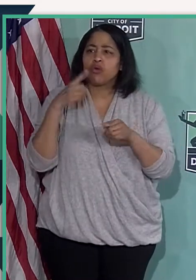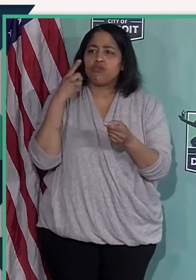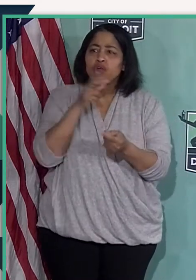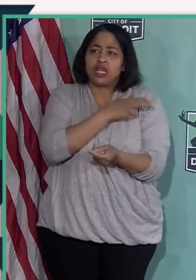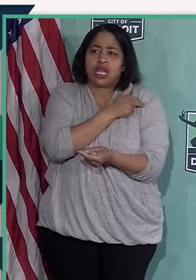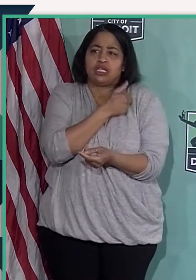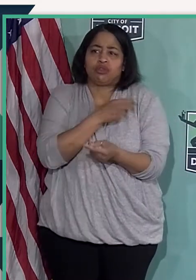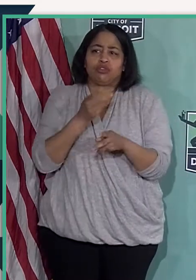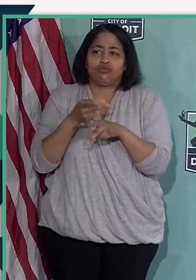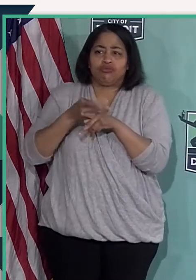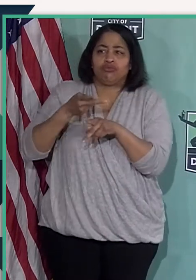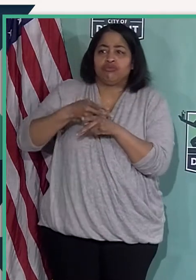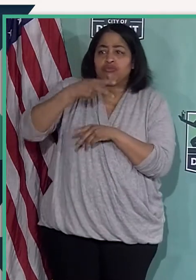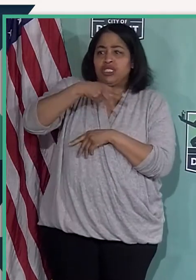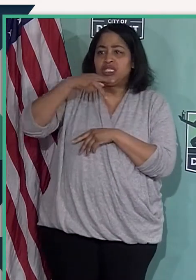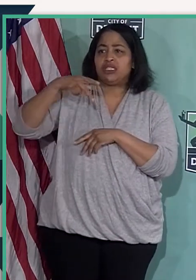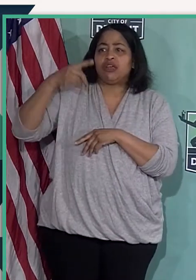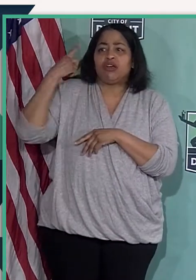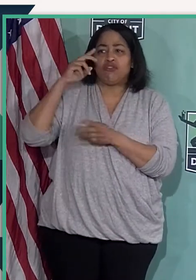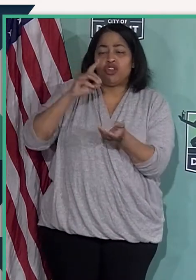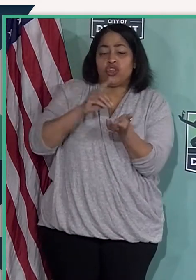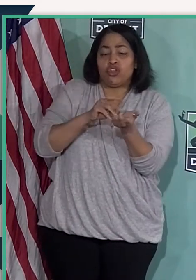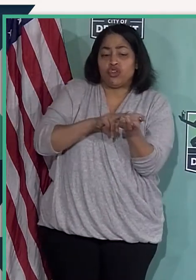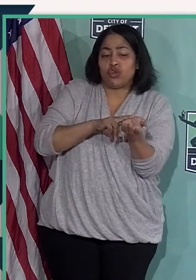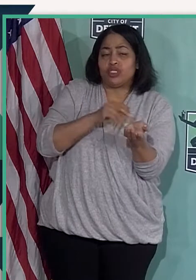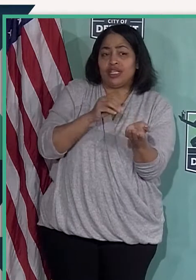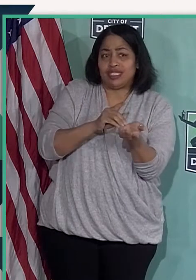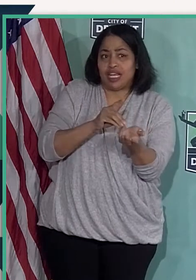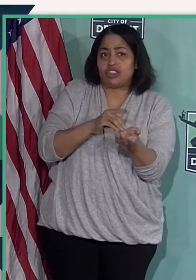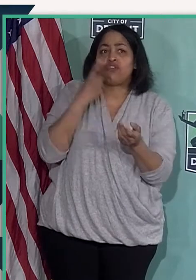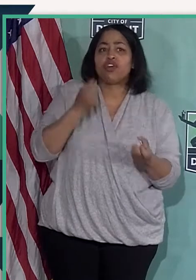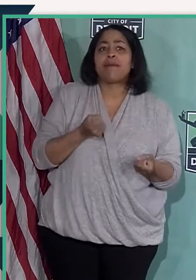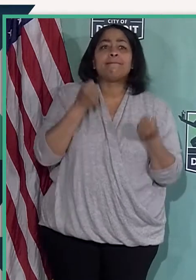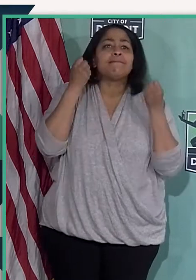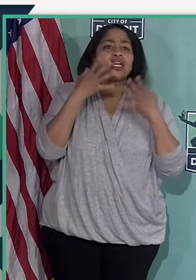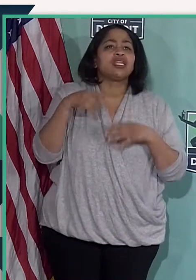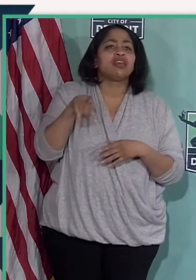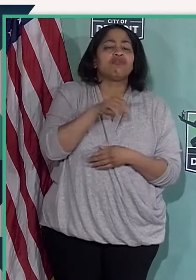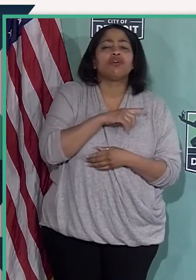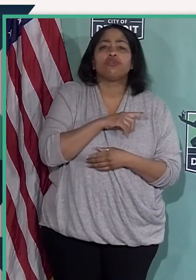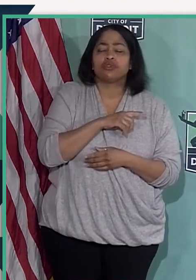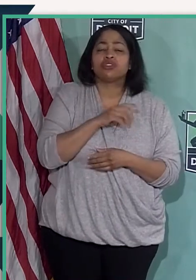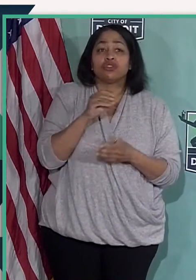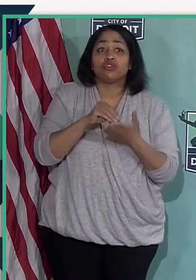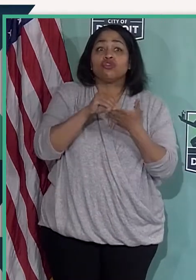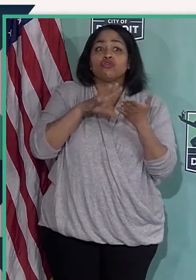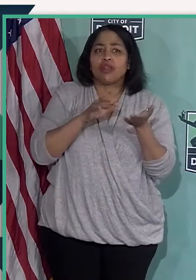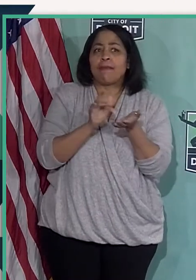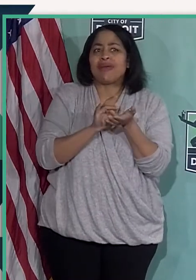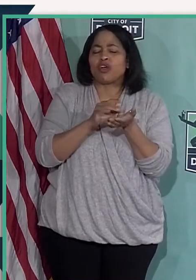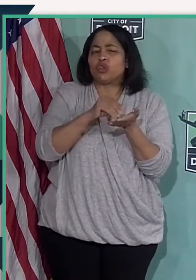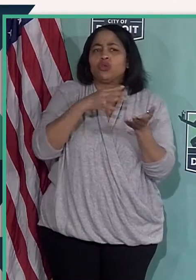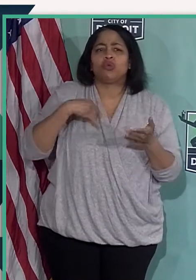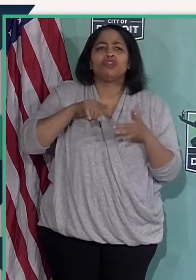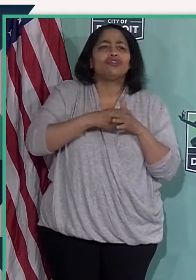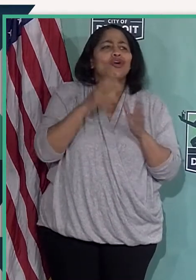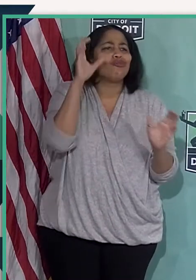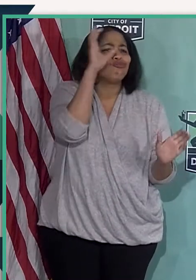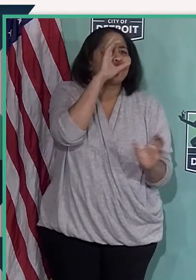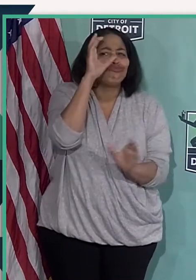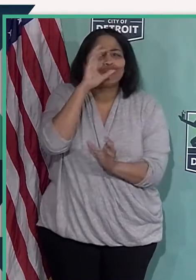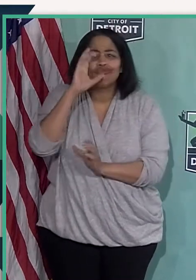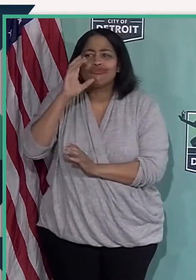doctors. So like many of like the hundreds of med students, we started looking for opportunities